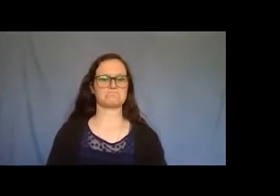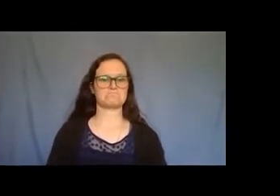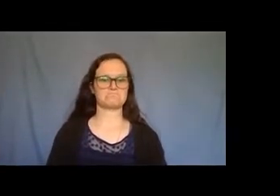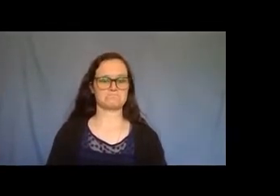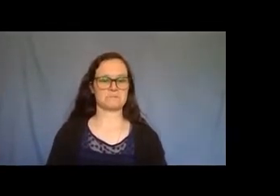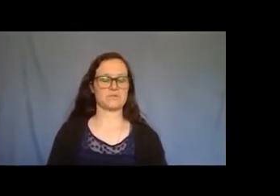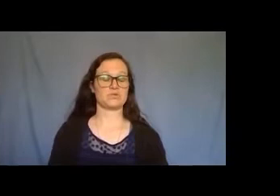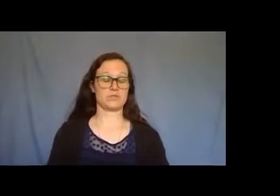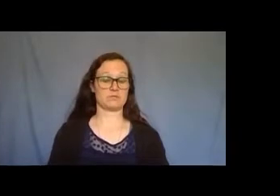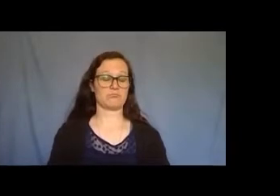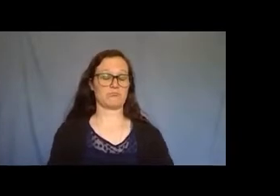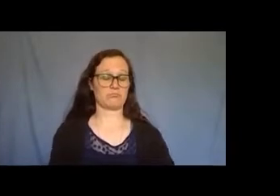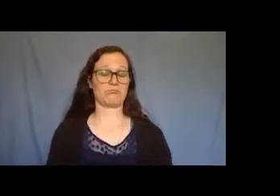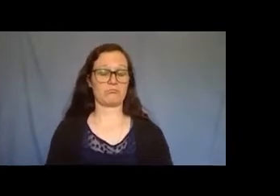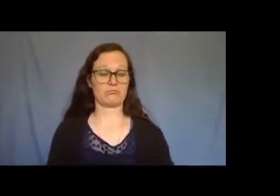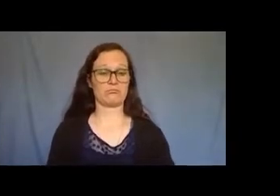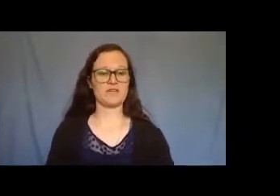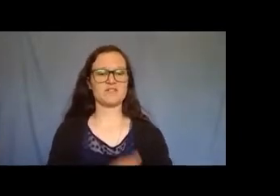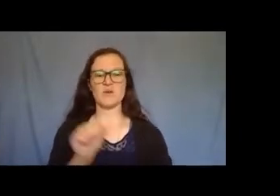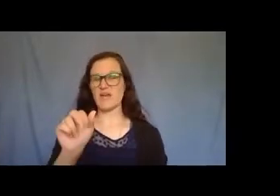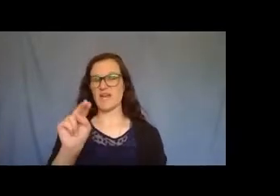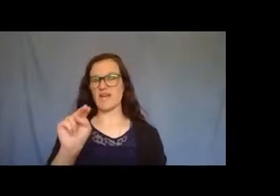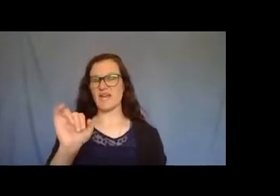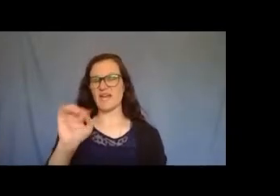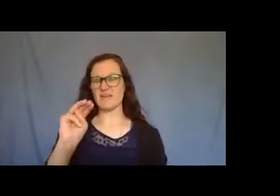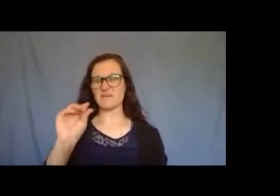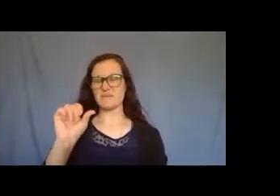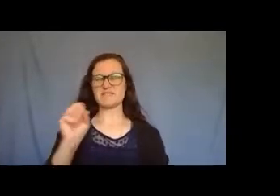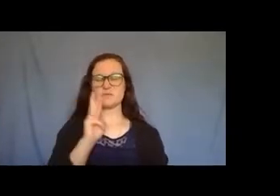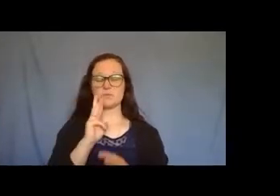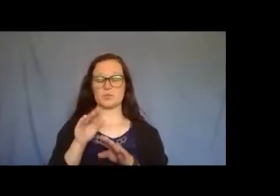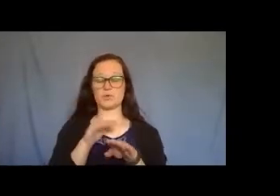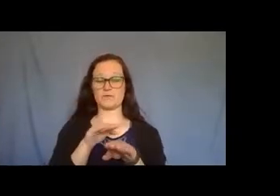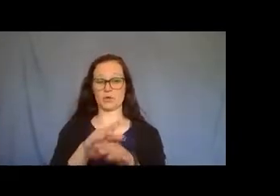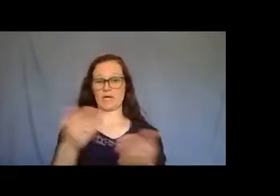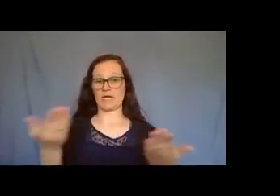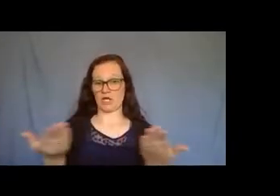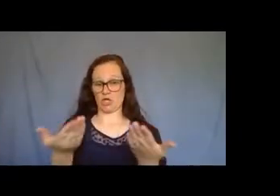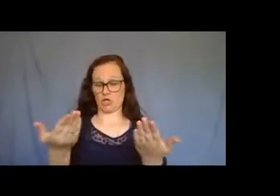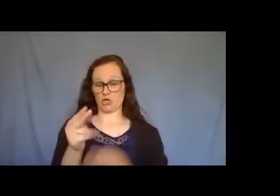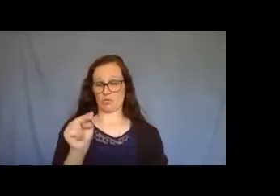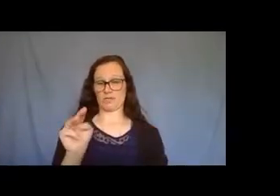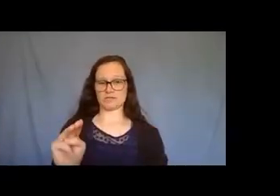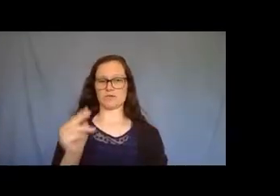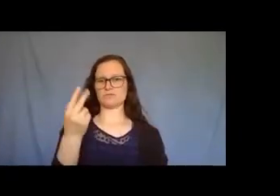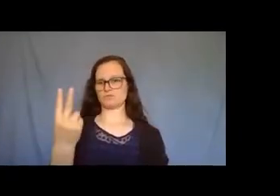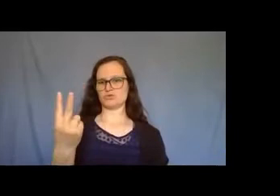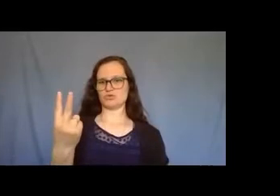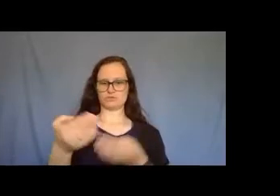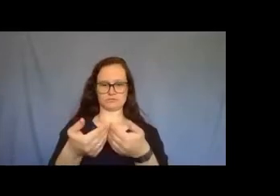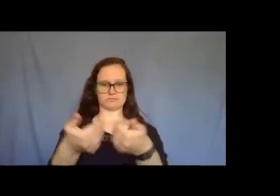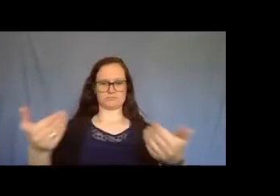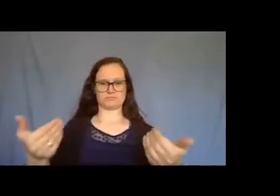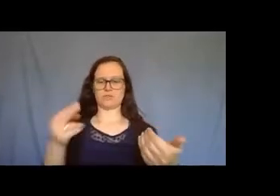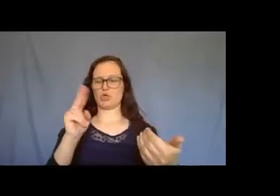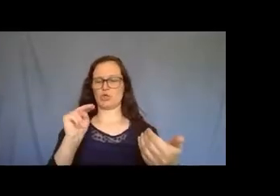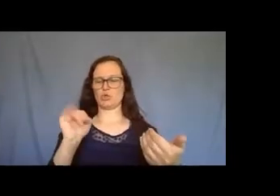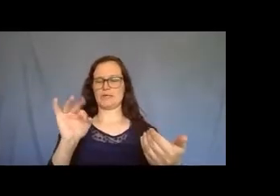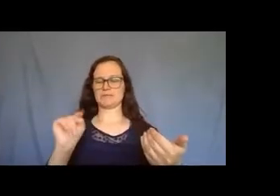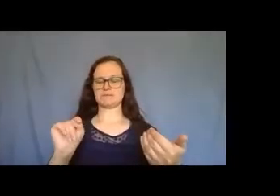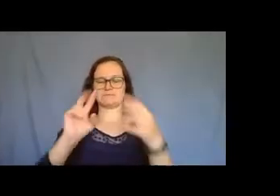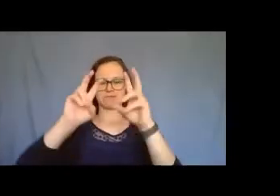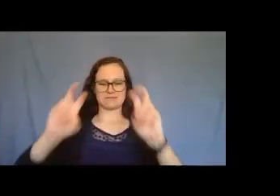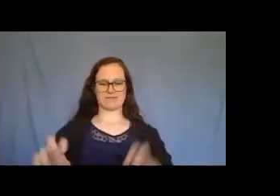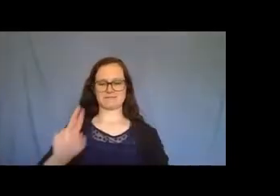So the Animas River in New Mexico is split into two units. We call them assessment units. And